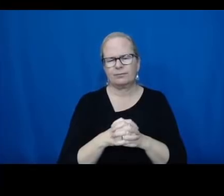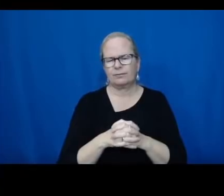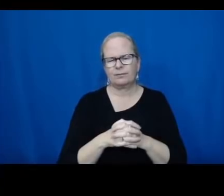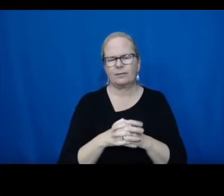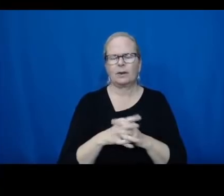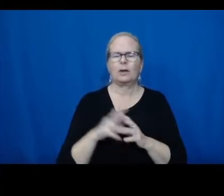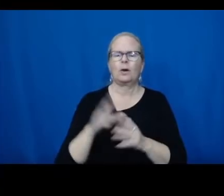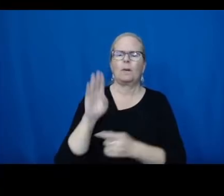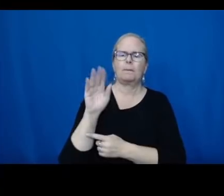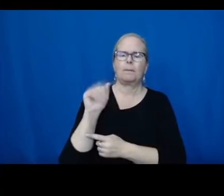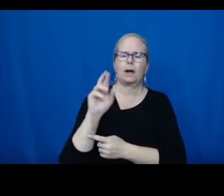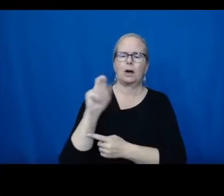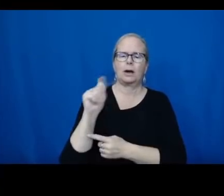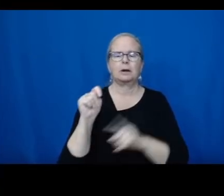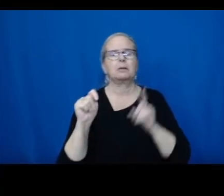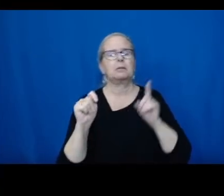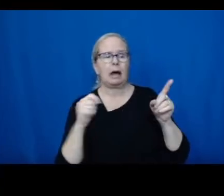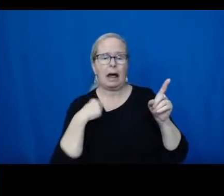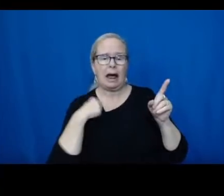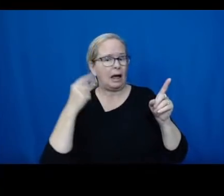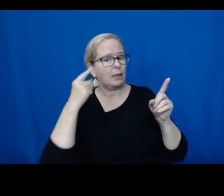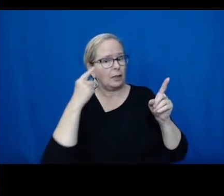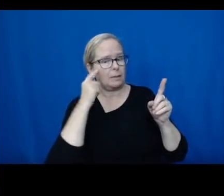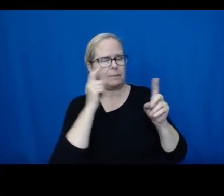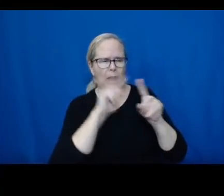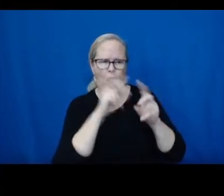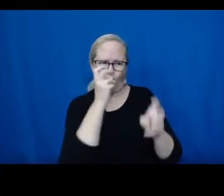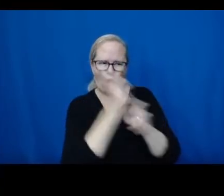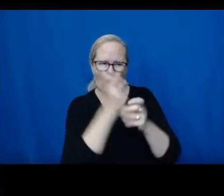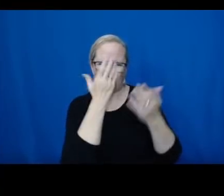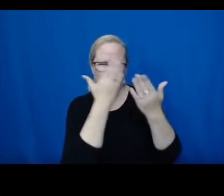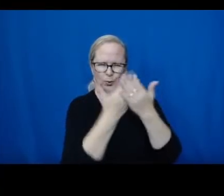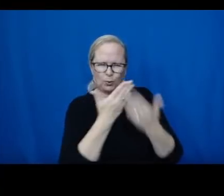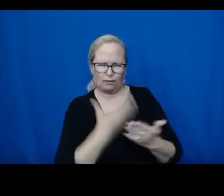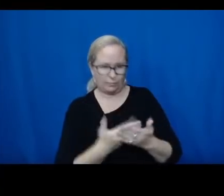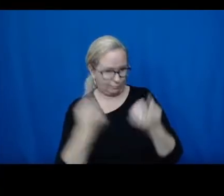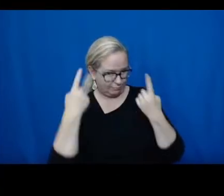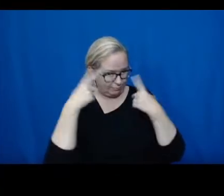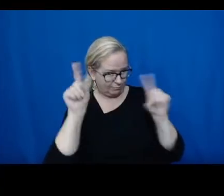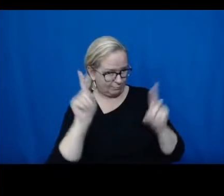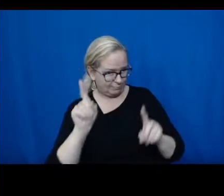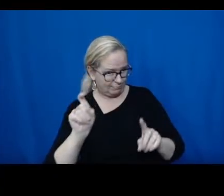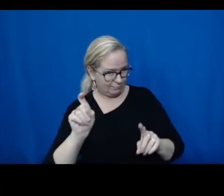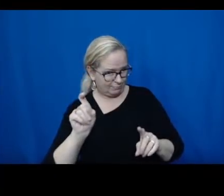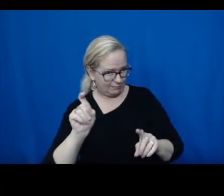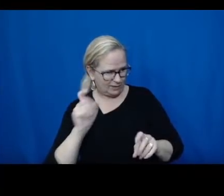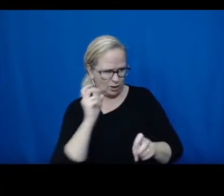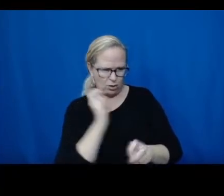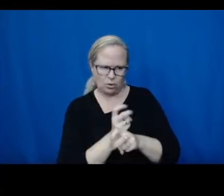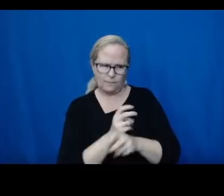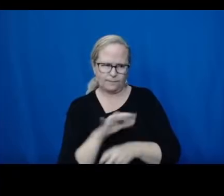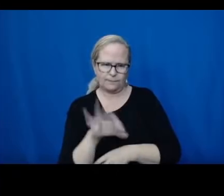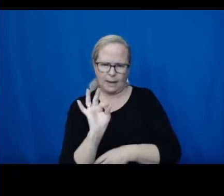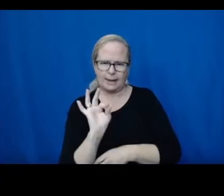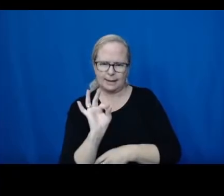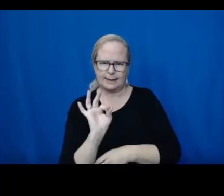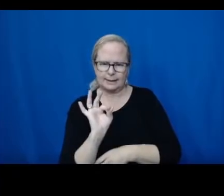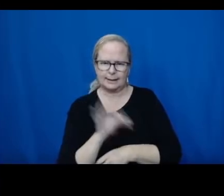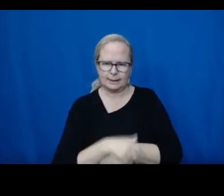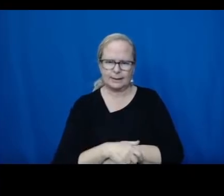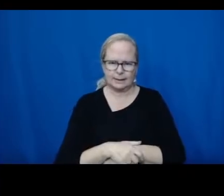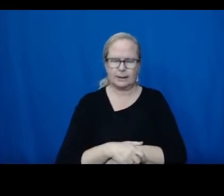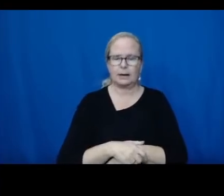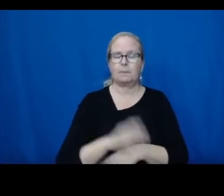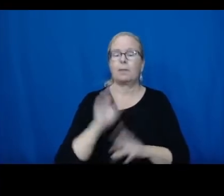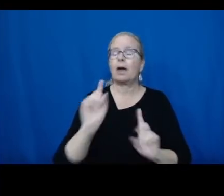but certainly, and that's in addition to all the amazing things that were going on within public health. But it's hard to feel